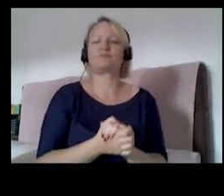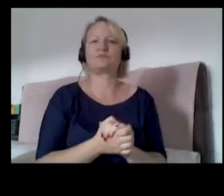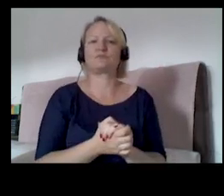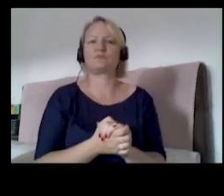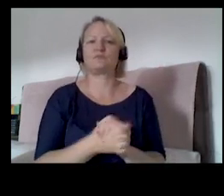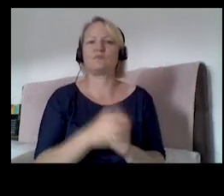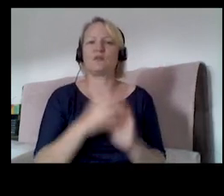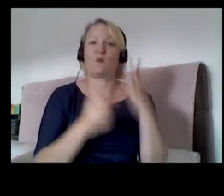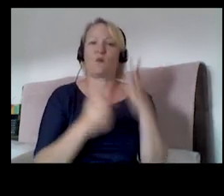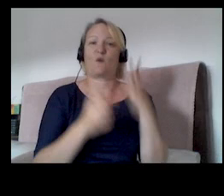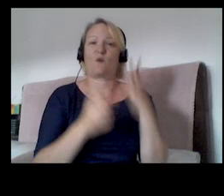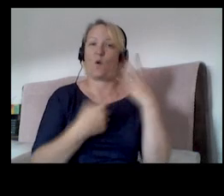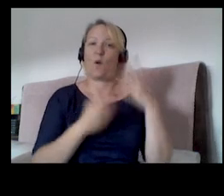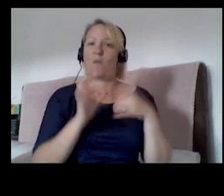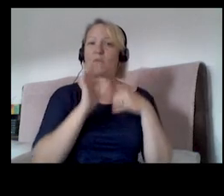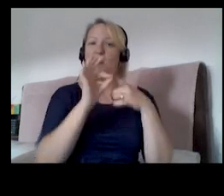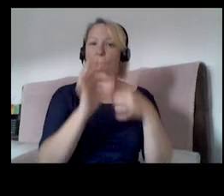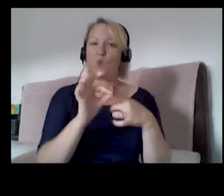railway line.